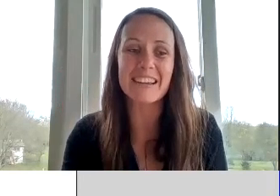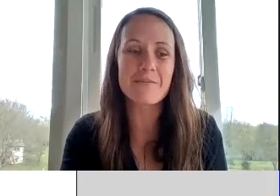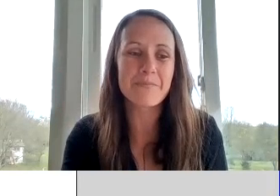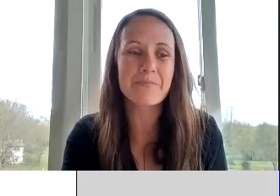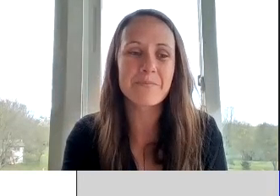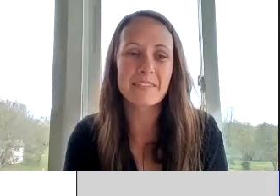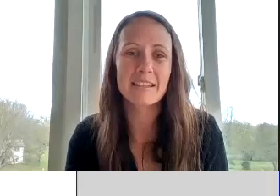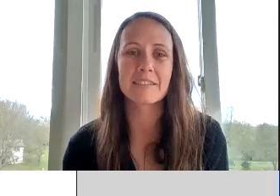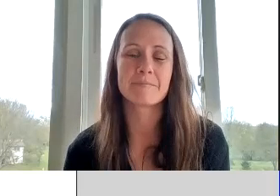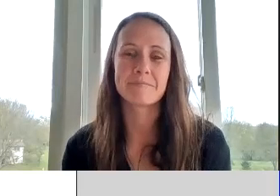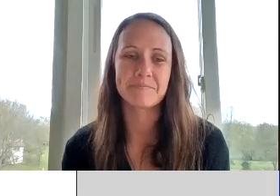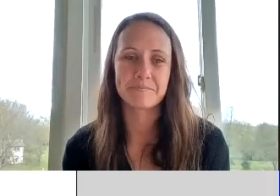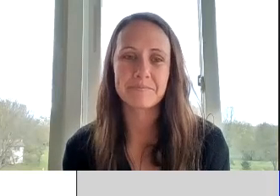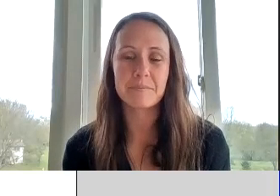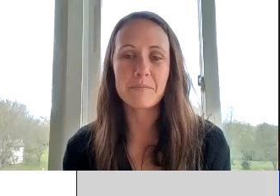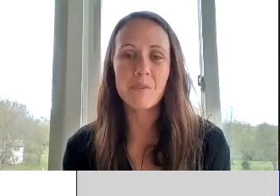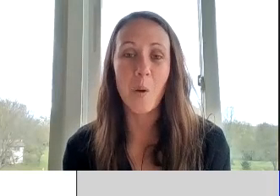dirty.